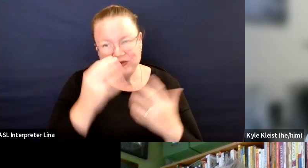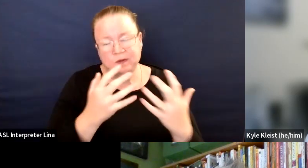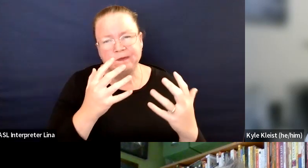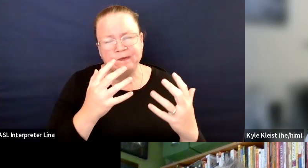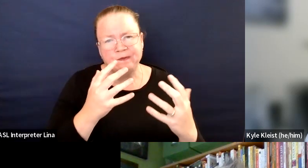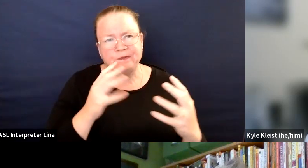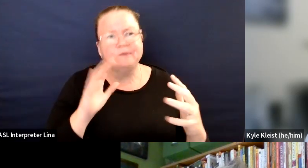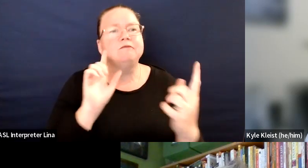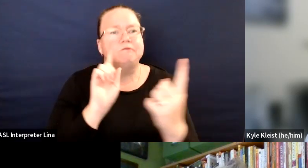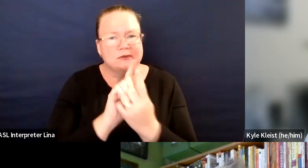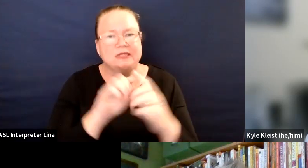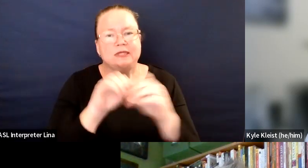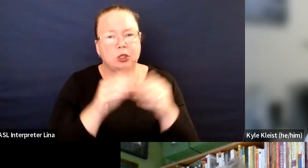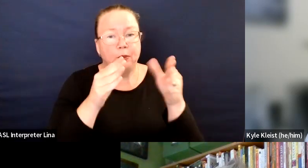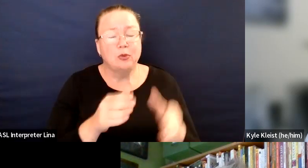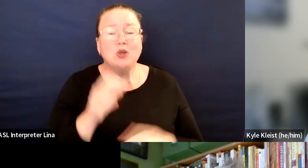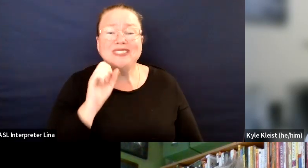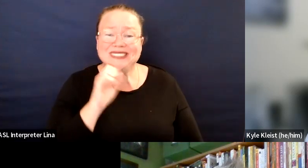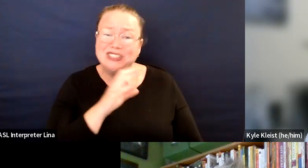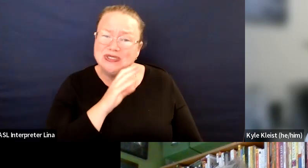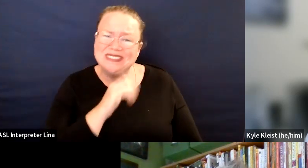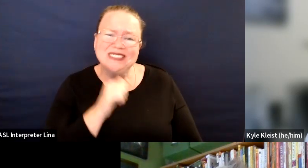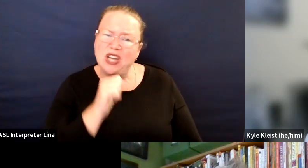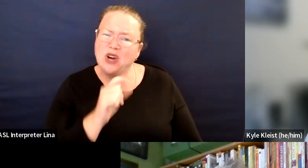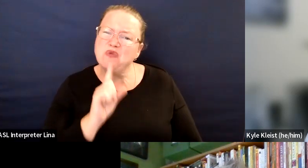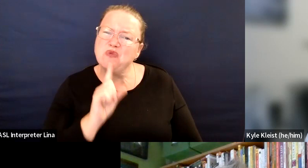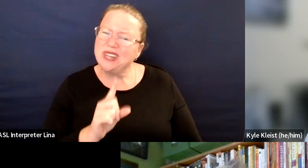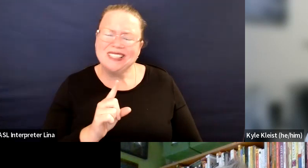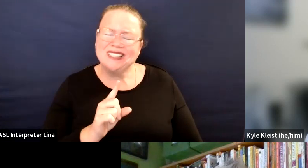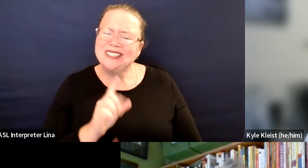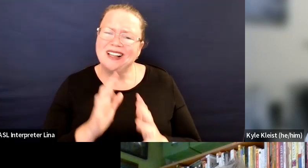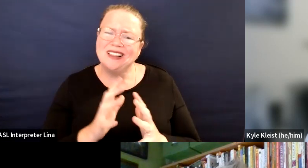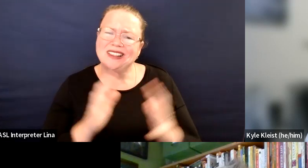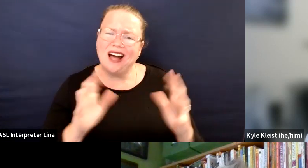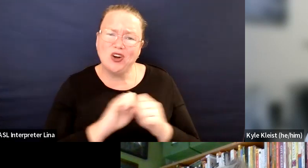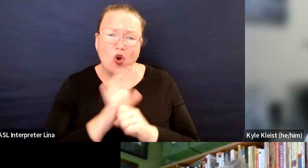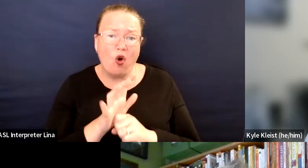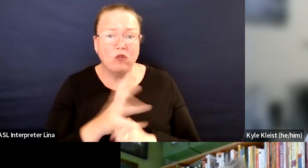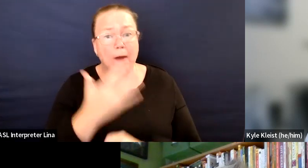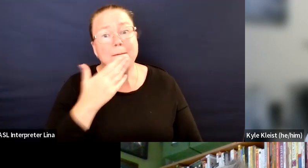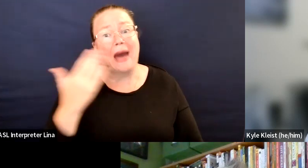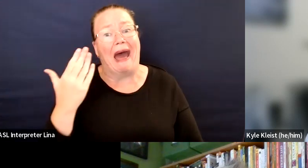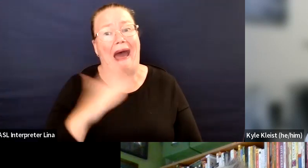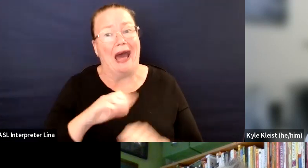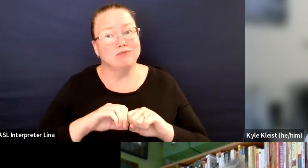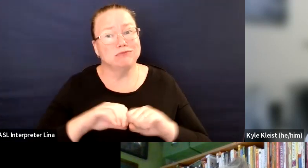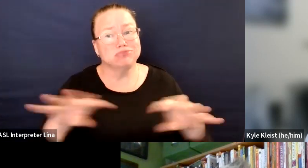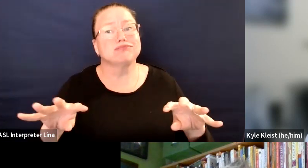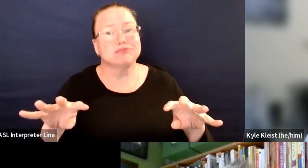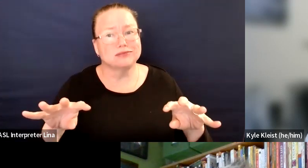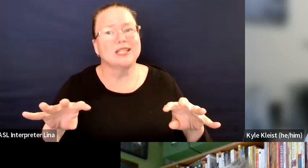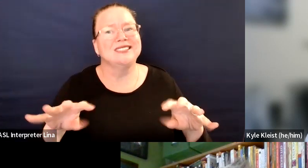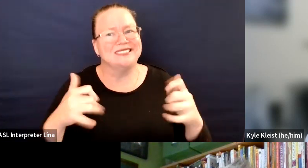meet in person. Seniors, not so much. When COVID was really bad, they were really still